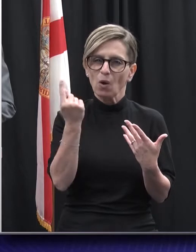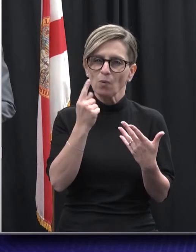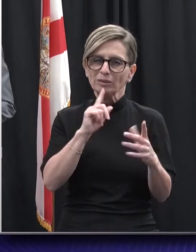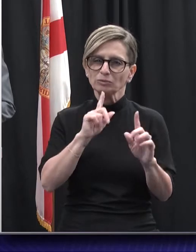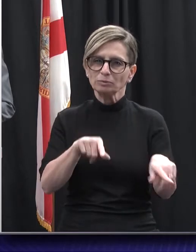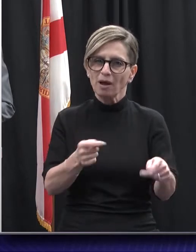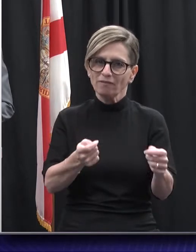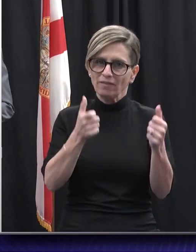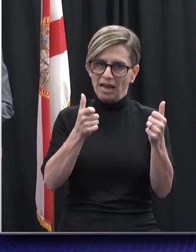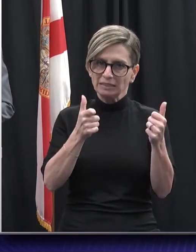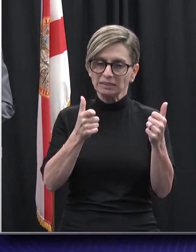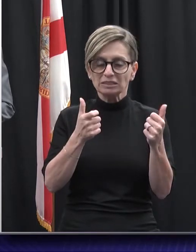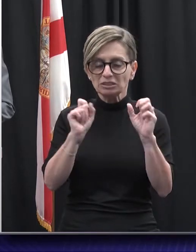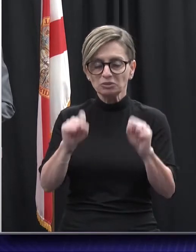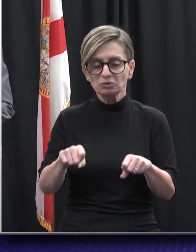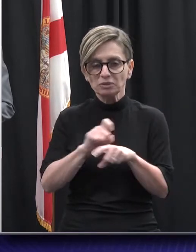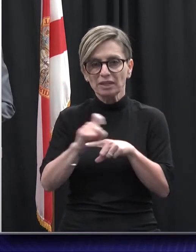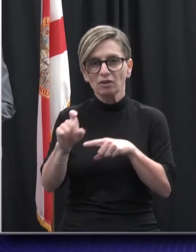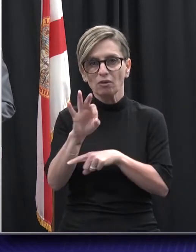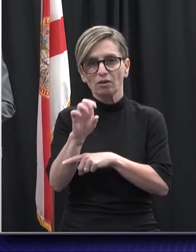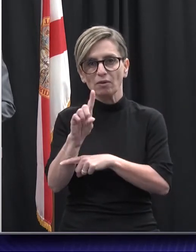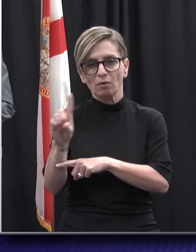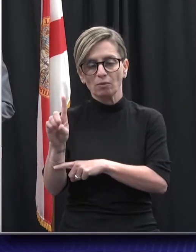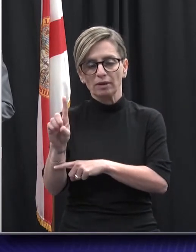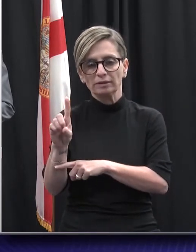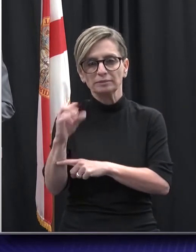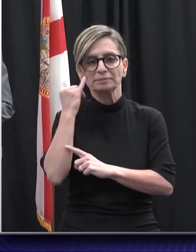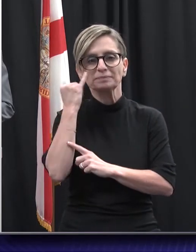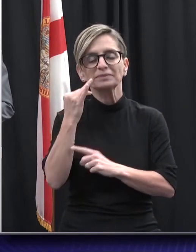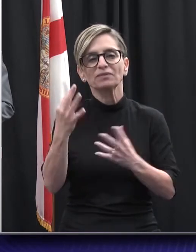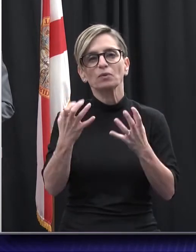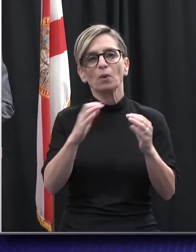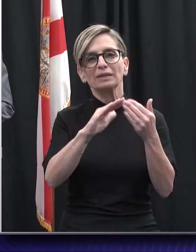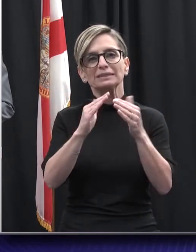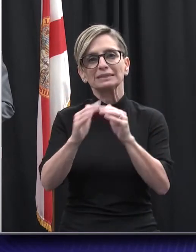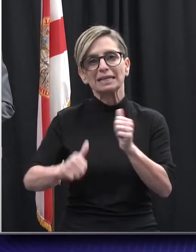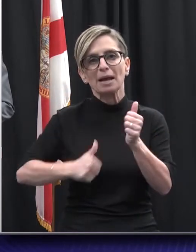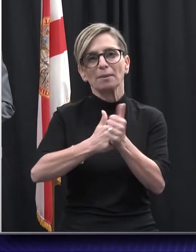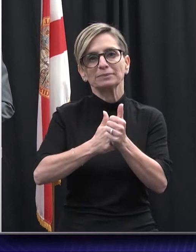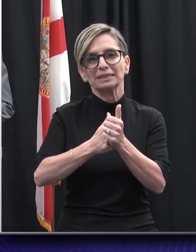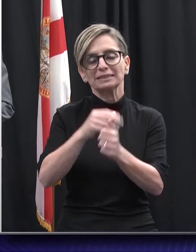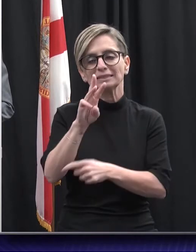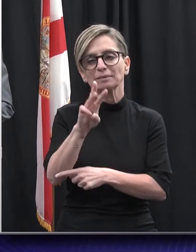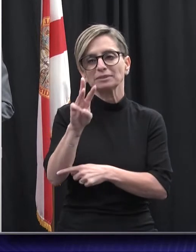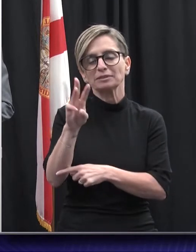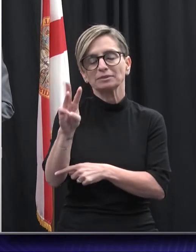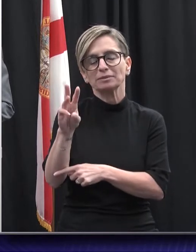So for important city updates, please visit our landing page,